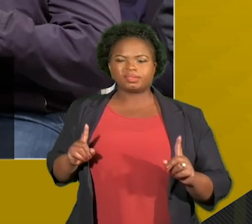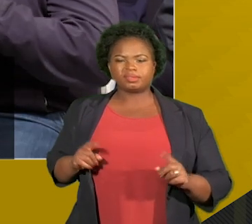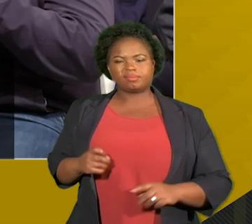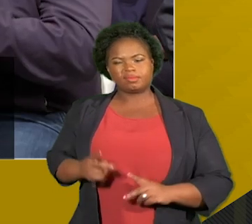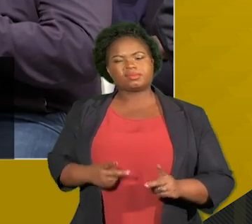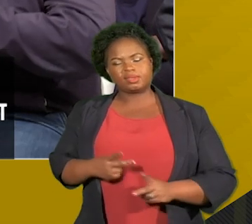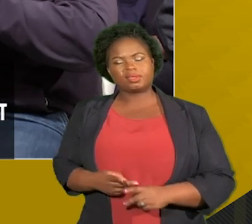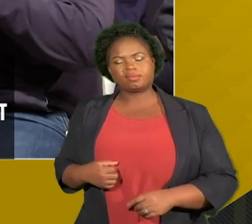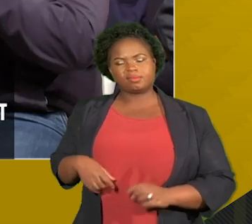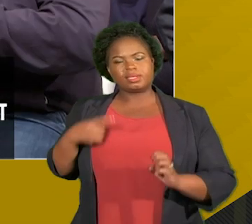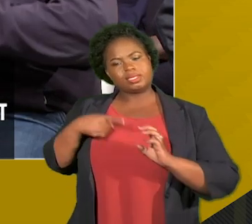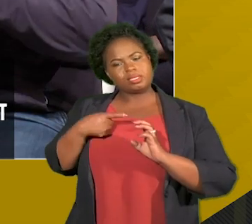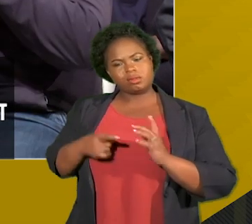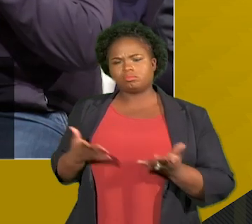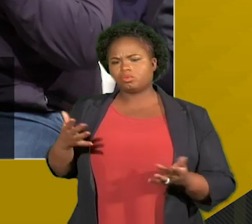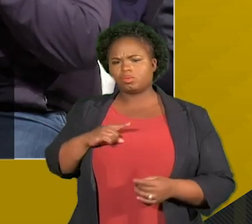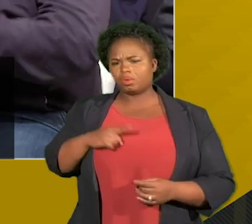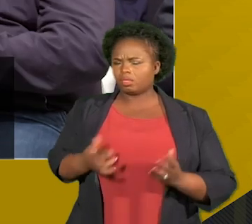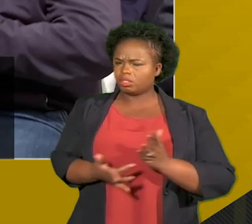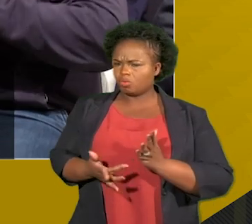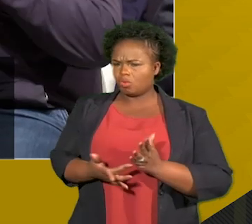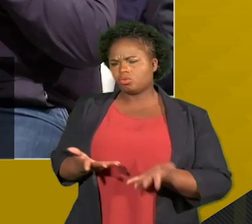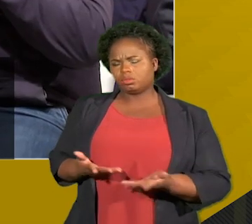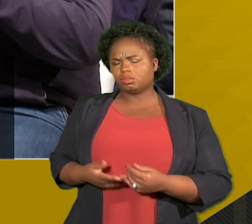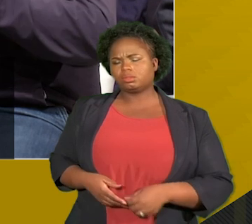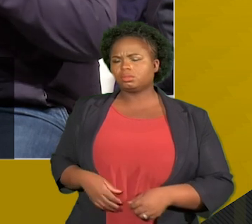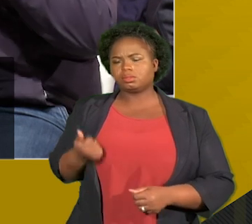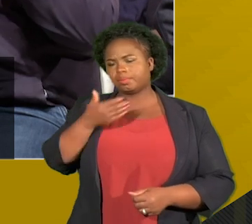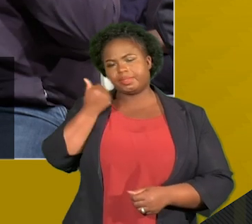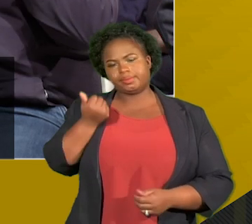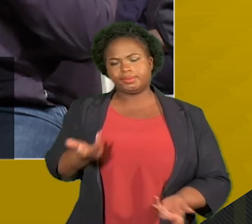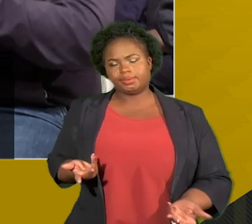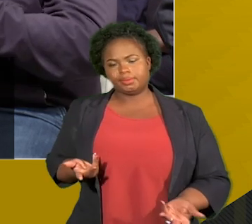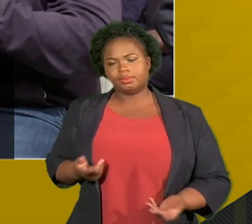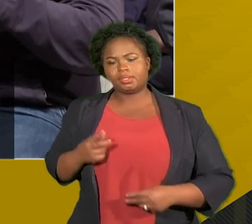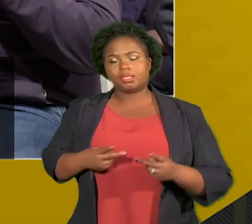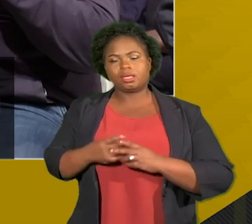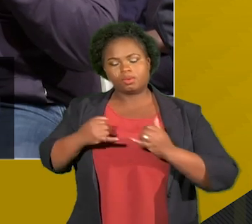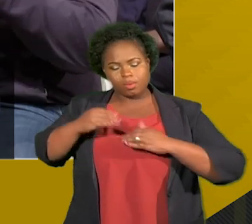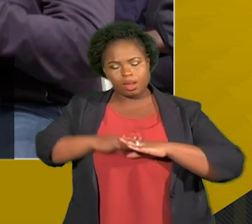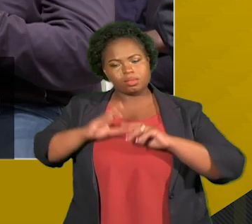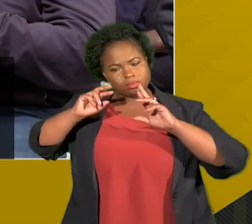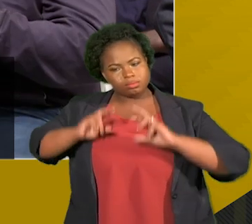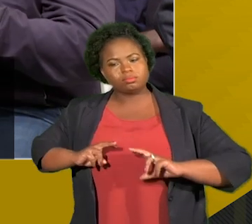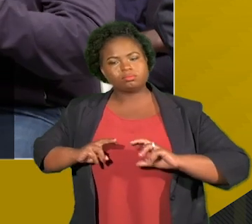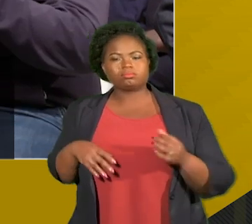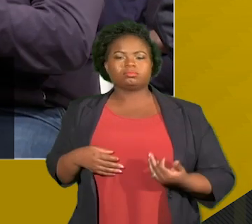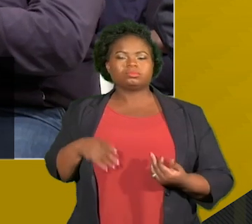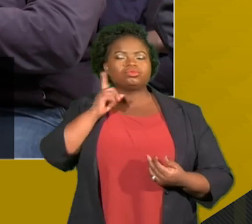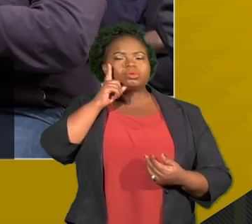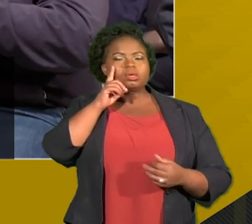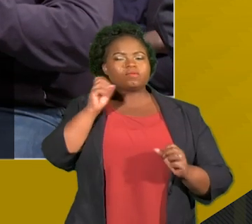also say the internet, I mean, technology is your friend. It's also about going online and searching for